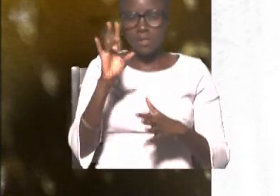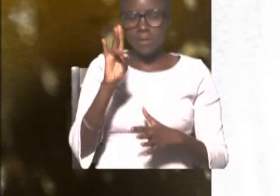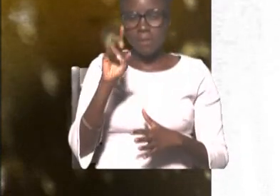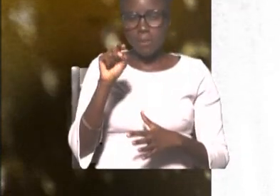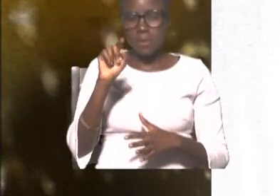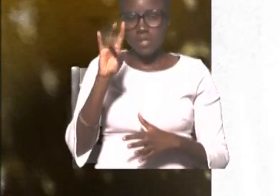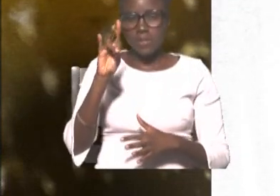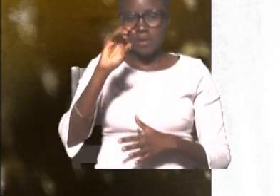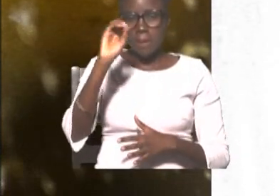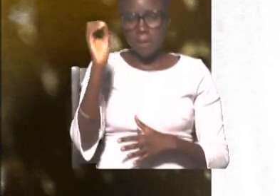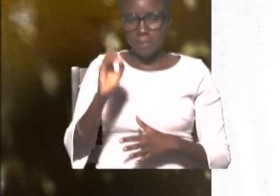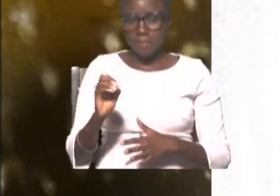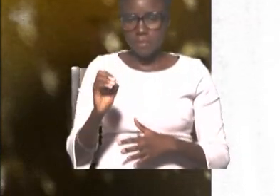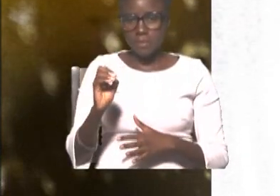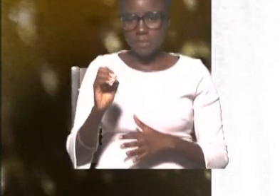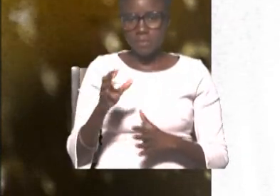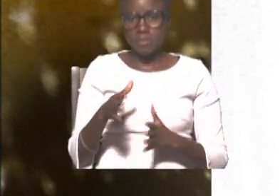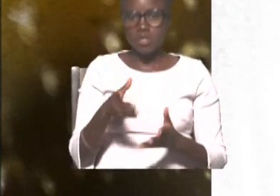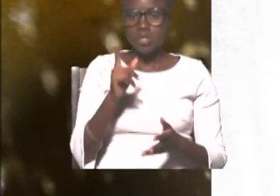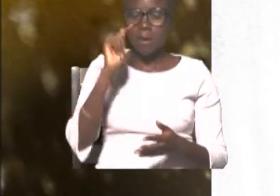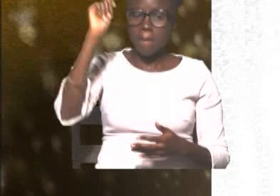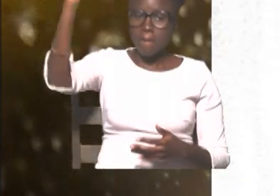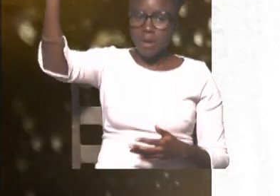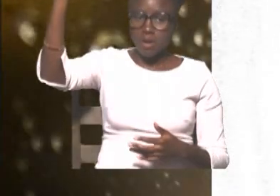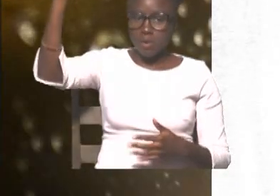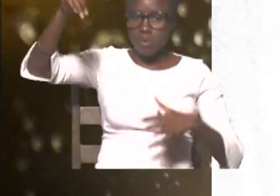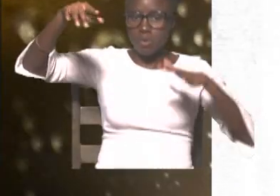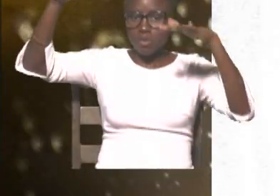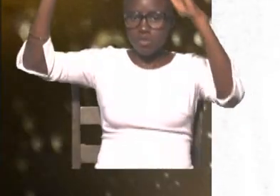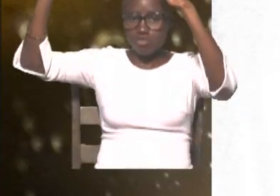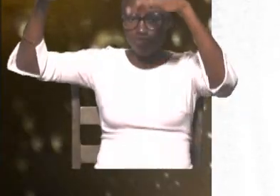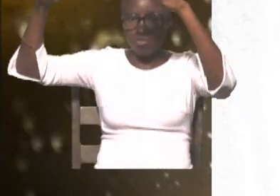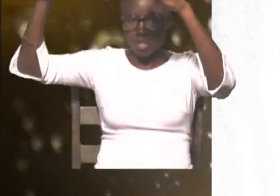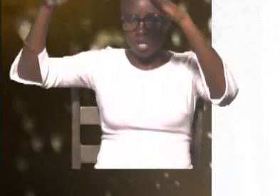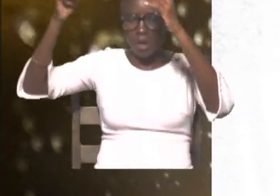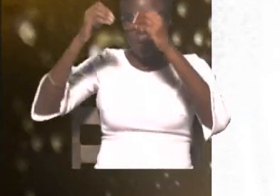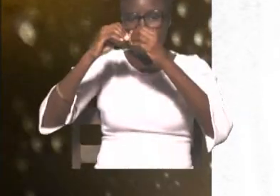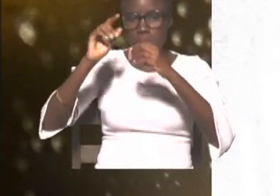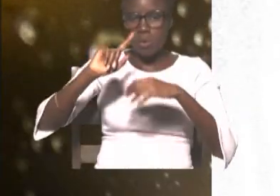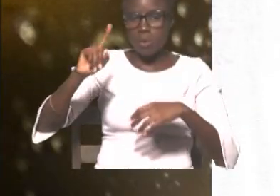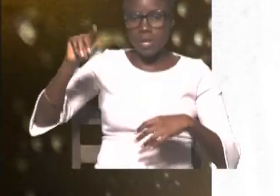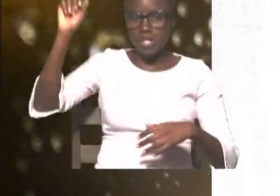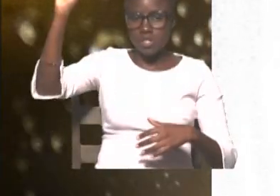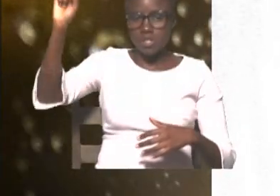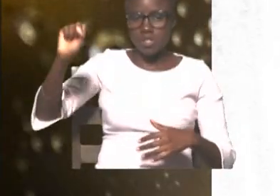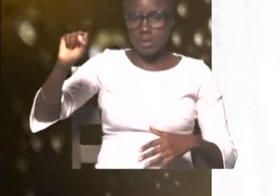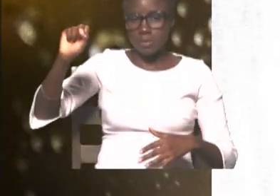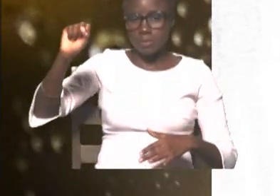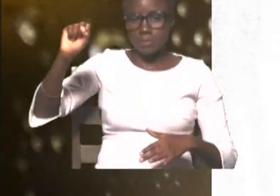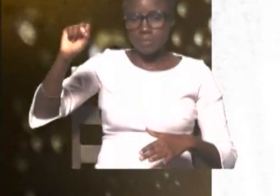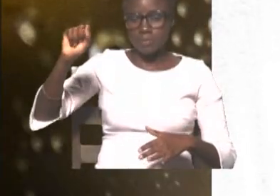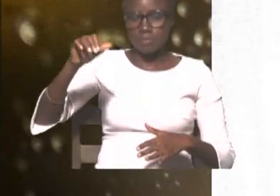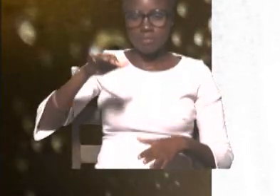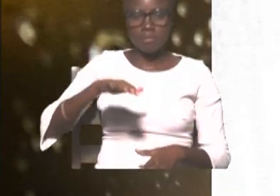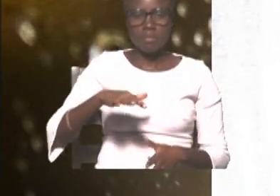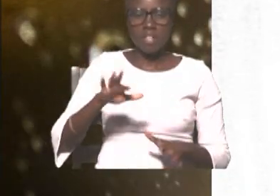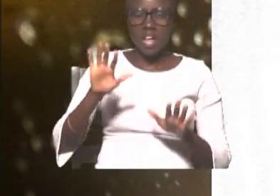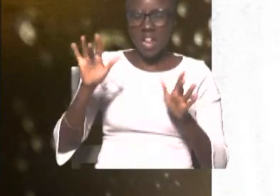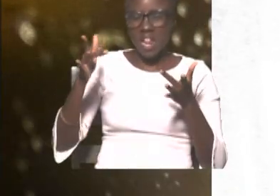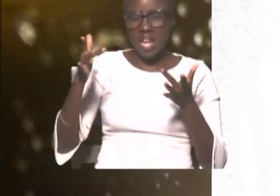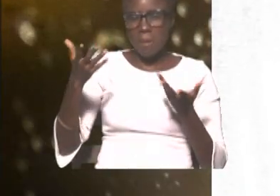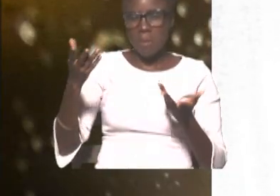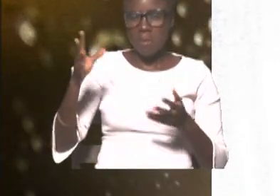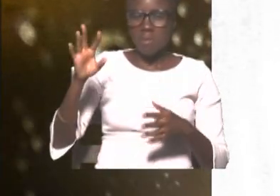7.7 millimeters. Now, in Tobago, rainfall along the southern and northern tips looks just a bit lighter, around